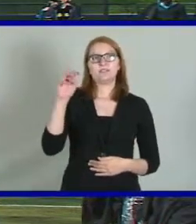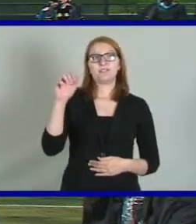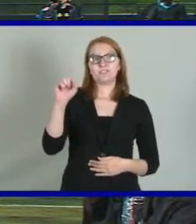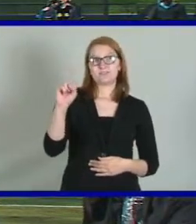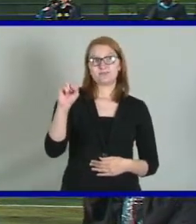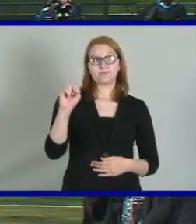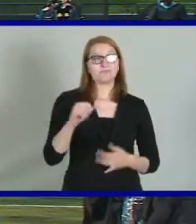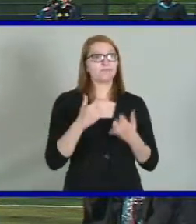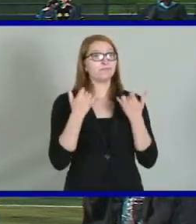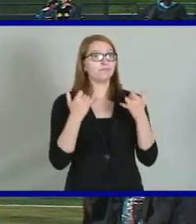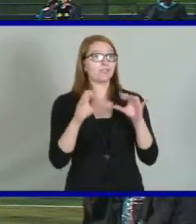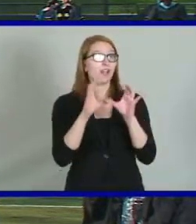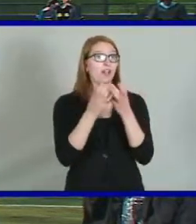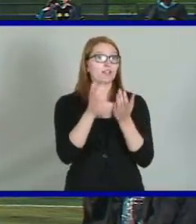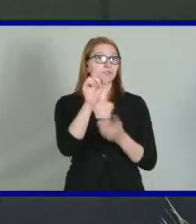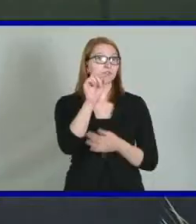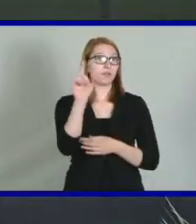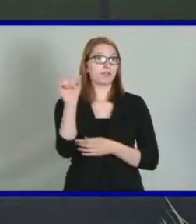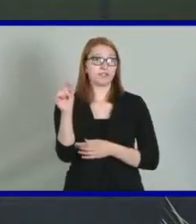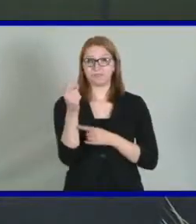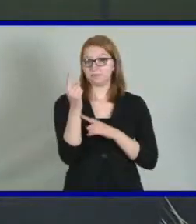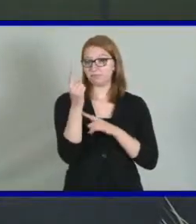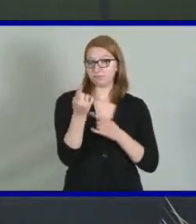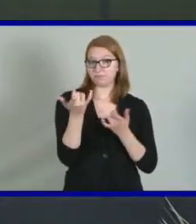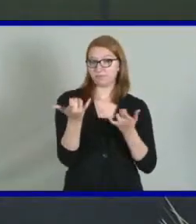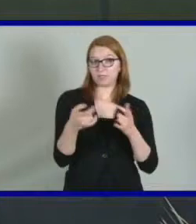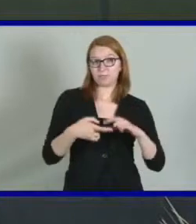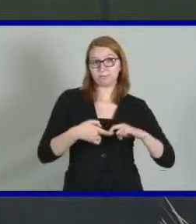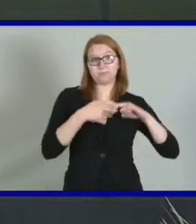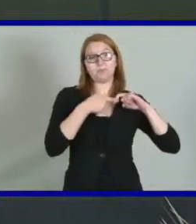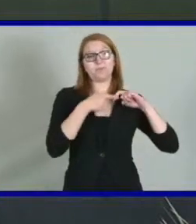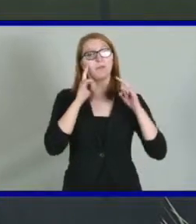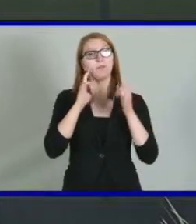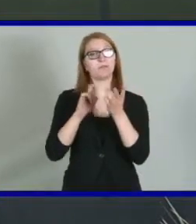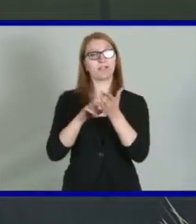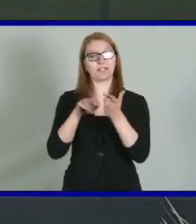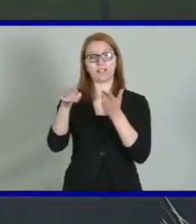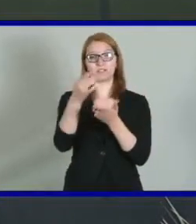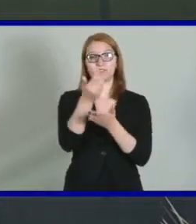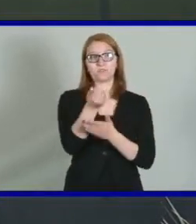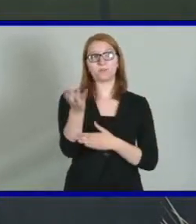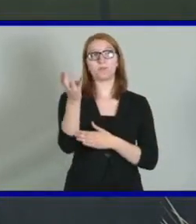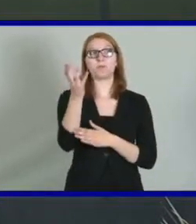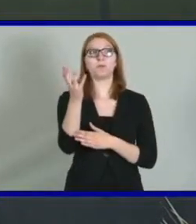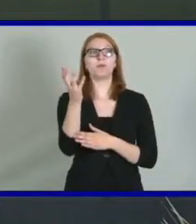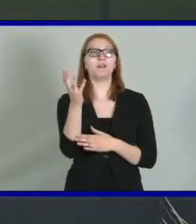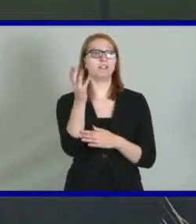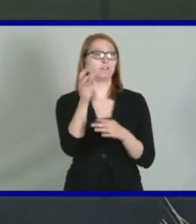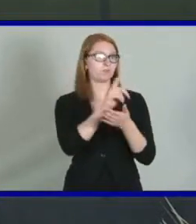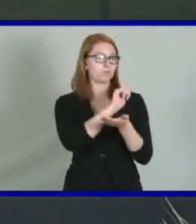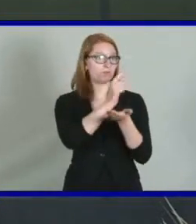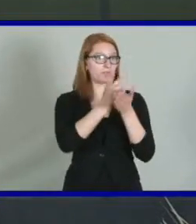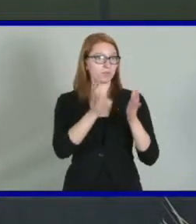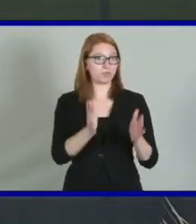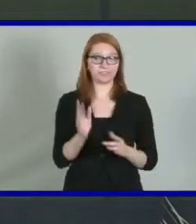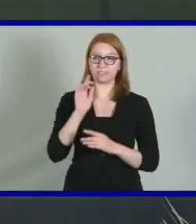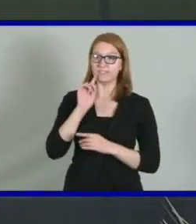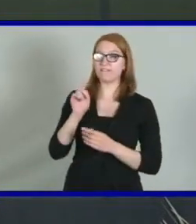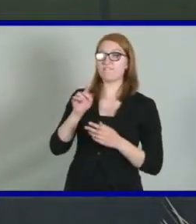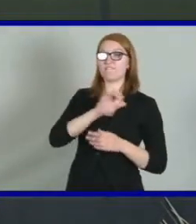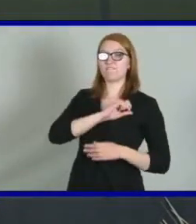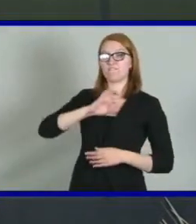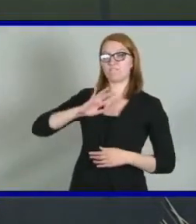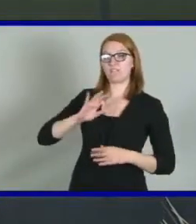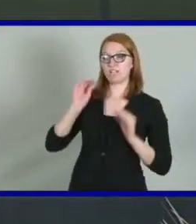Class of 2020, we would like to take a moment to recognize the graduates nominated by the faculty to represent your graduating class